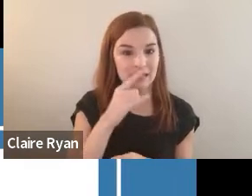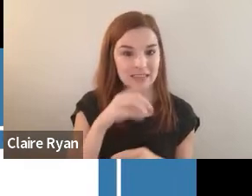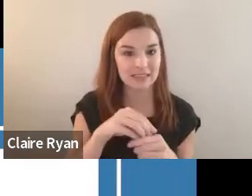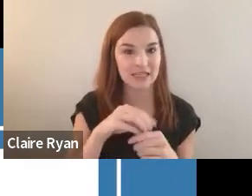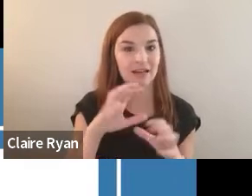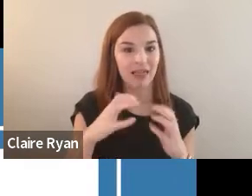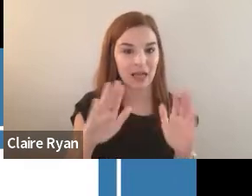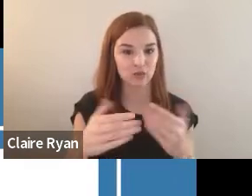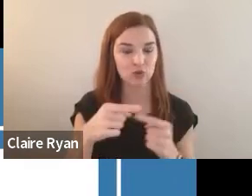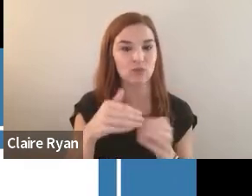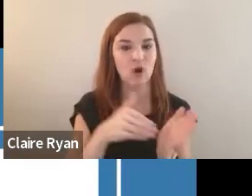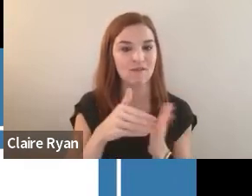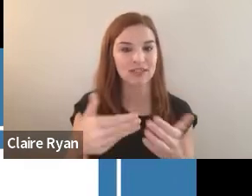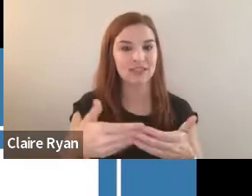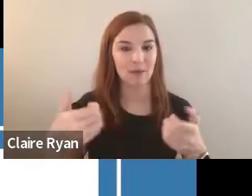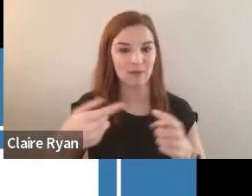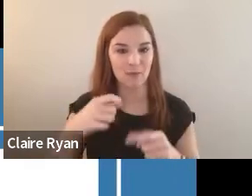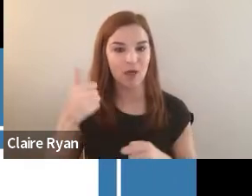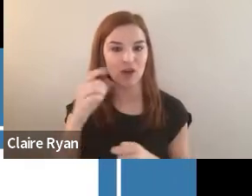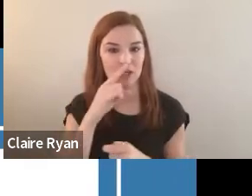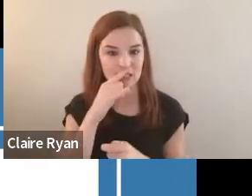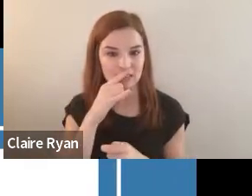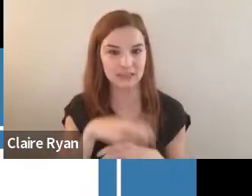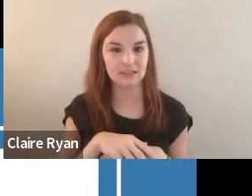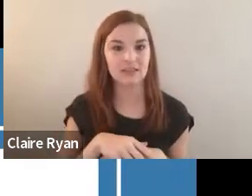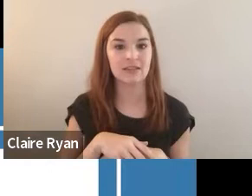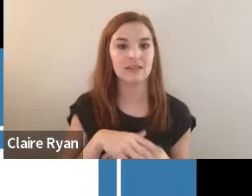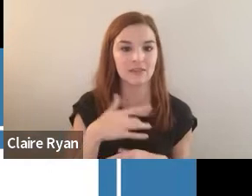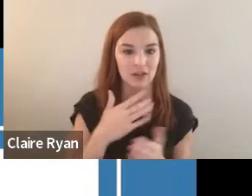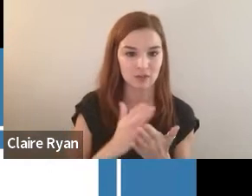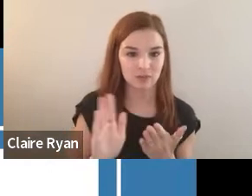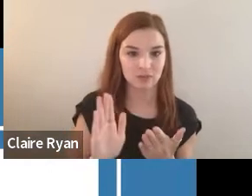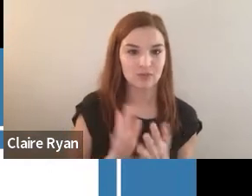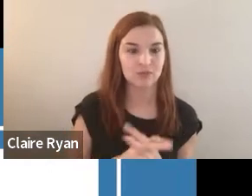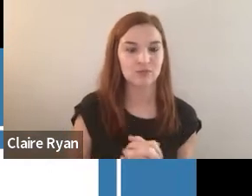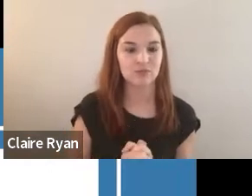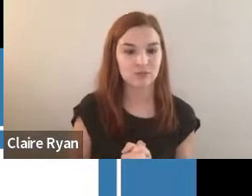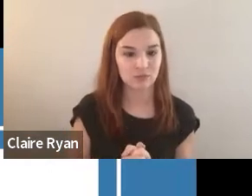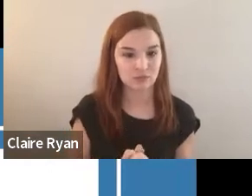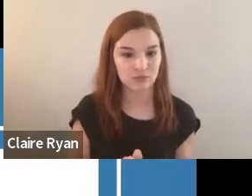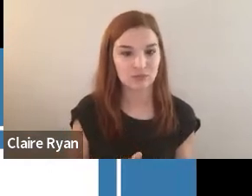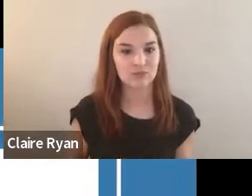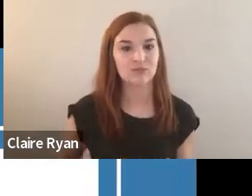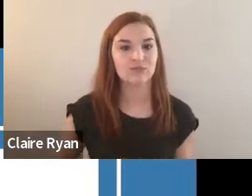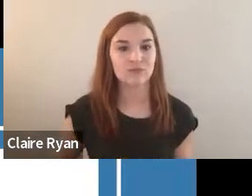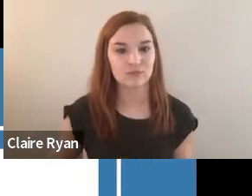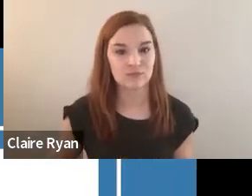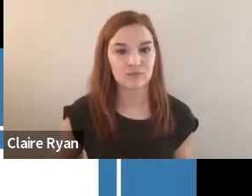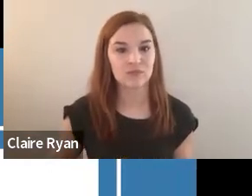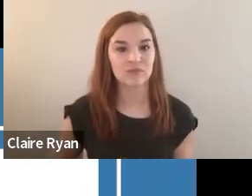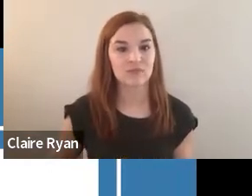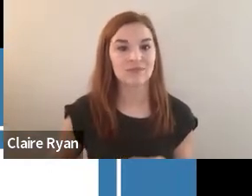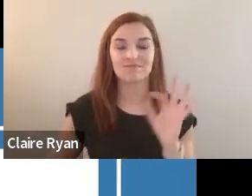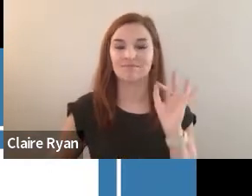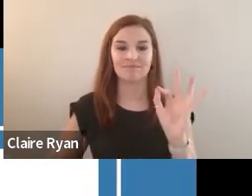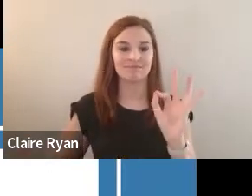health. And so when we share with deaf children in the classroom, often we separate them from other children. I see that